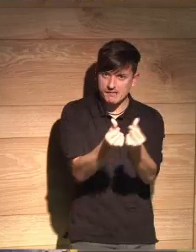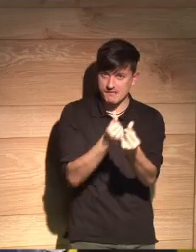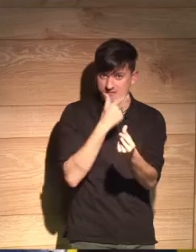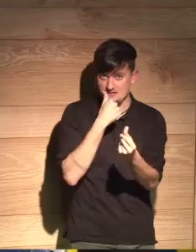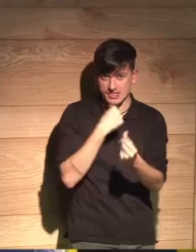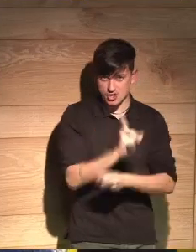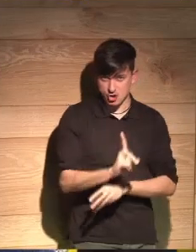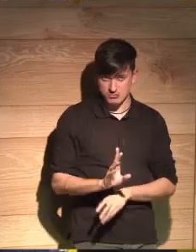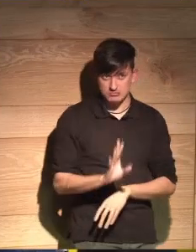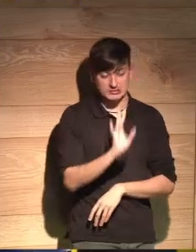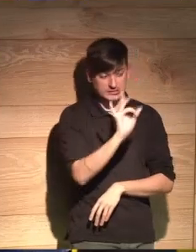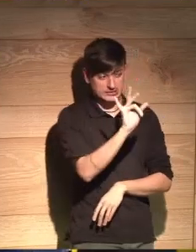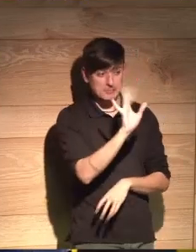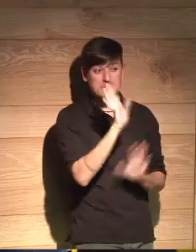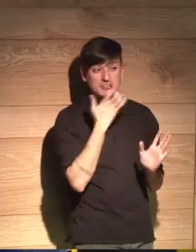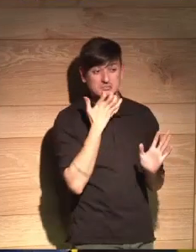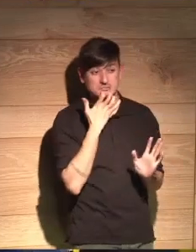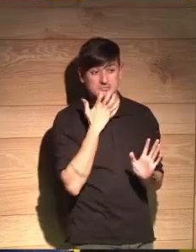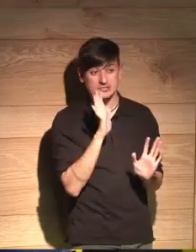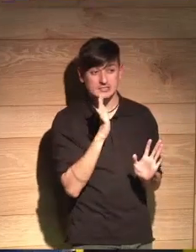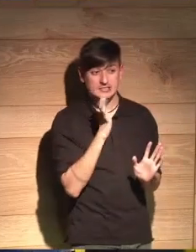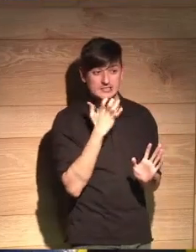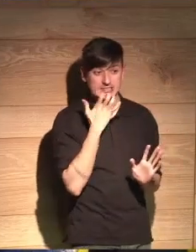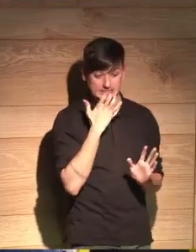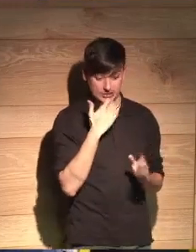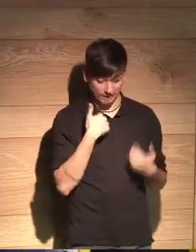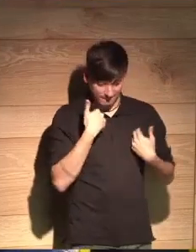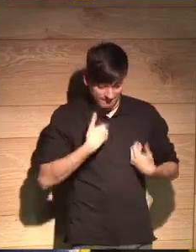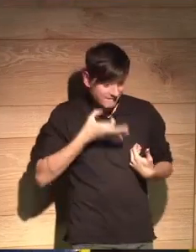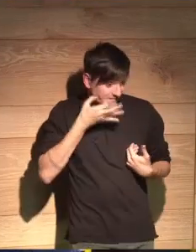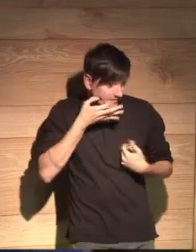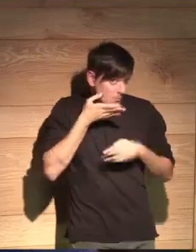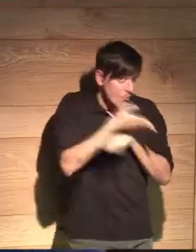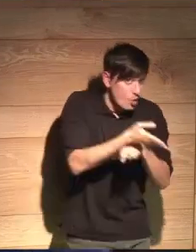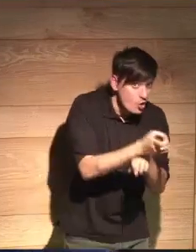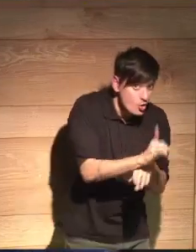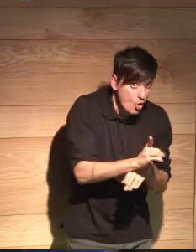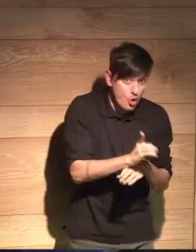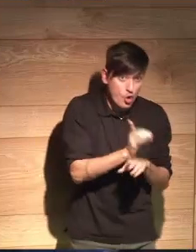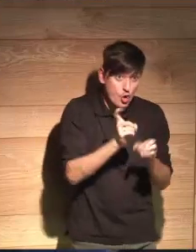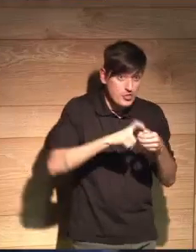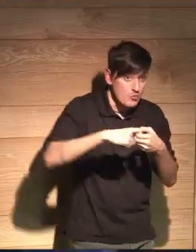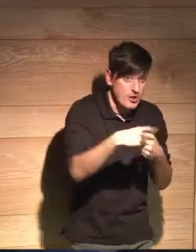that won't be easily removed. Yeah, but if you do not contribute,